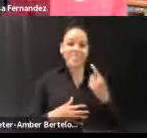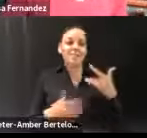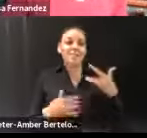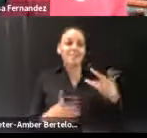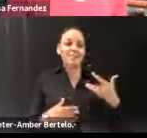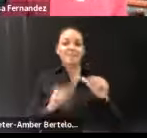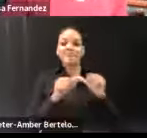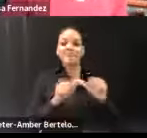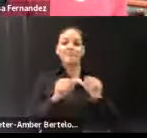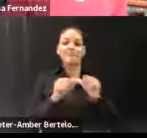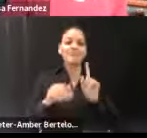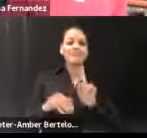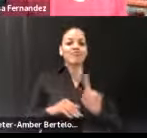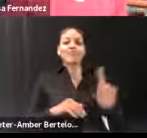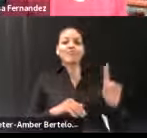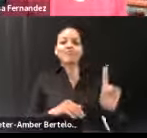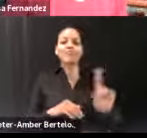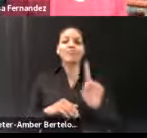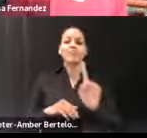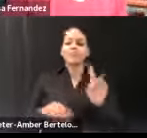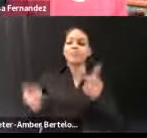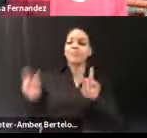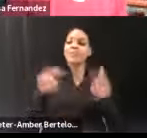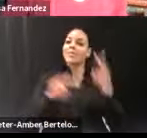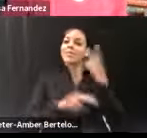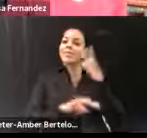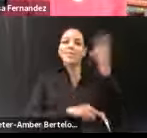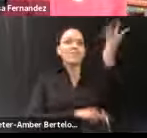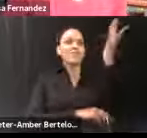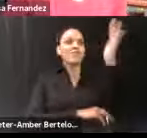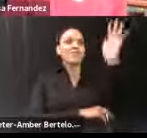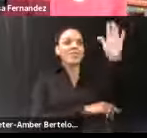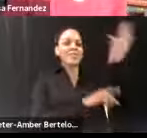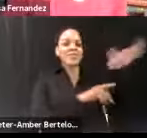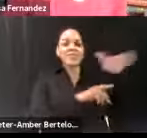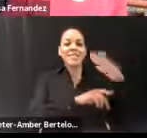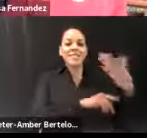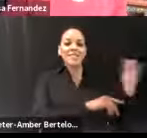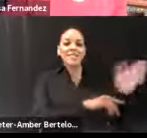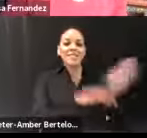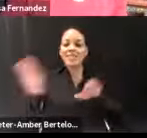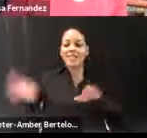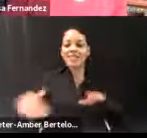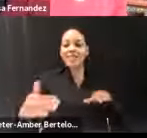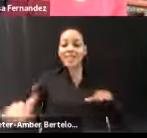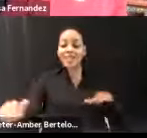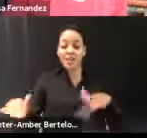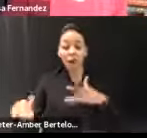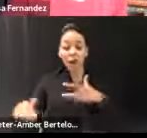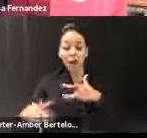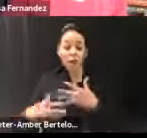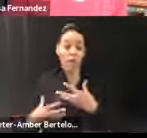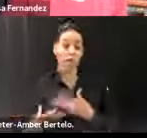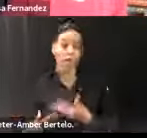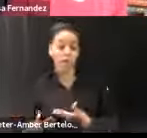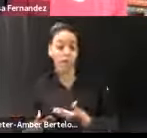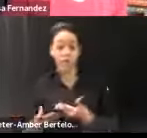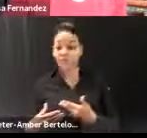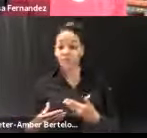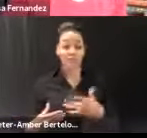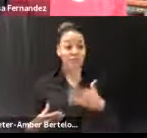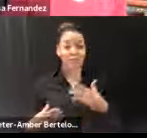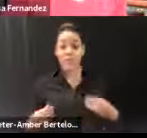the boulevard, where the green leaves hung low and luscious, where our hearts were never heavy, where the river smelled like